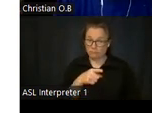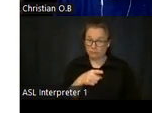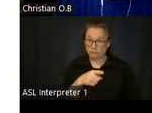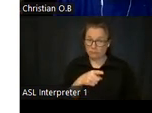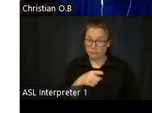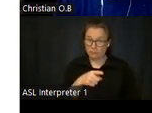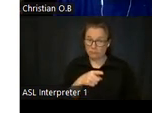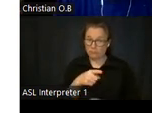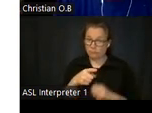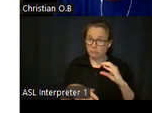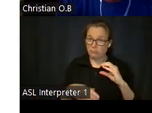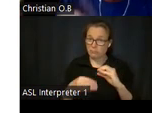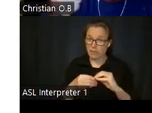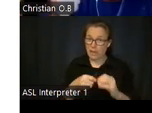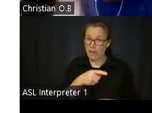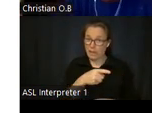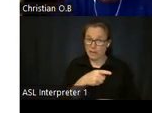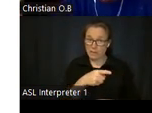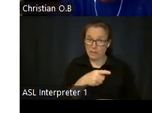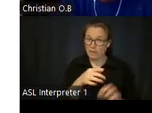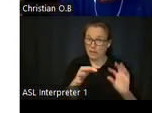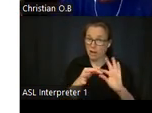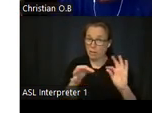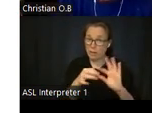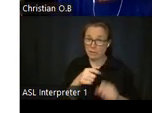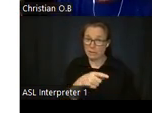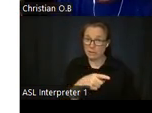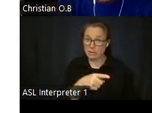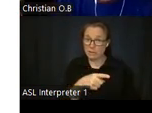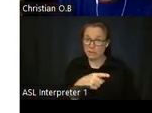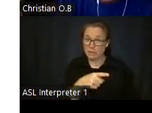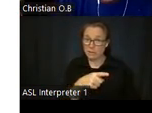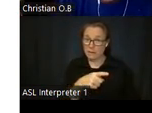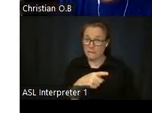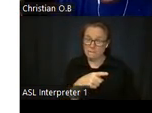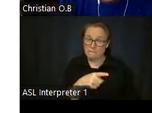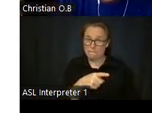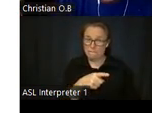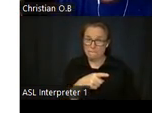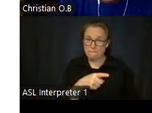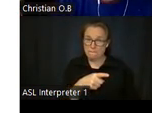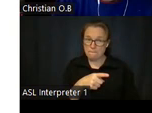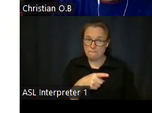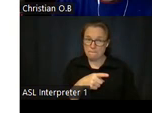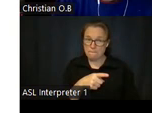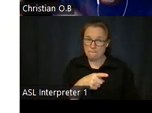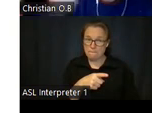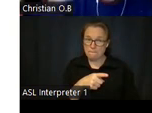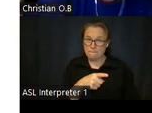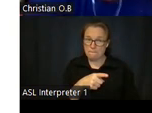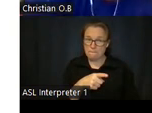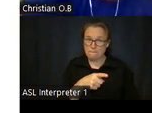persistent or unaddressed